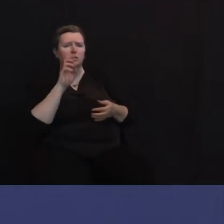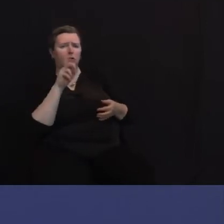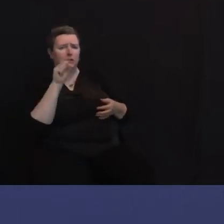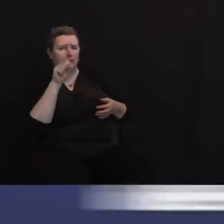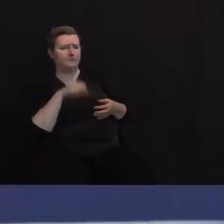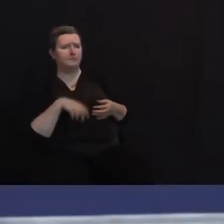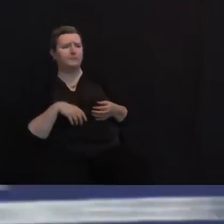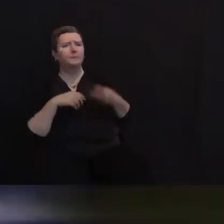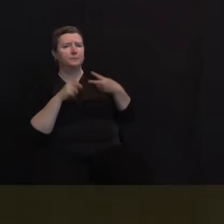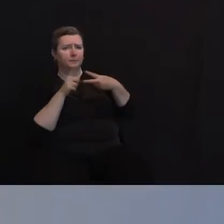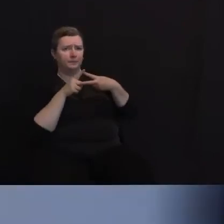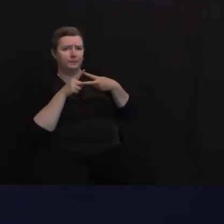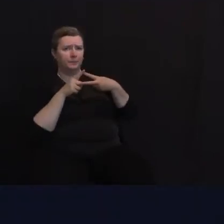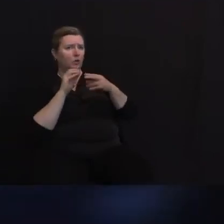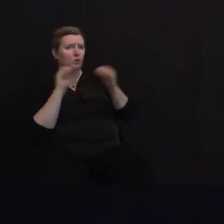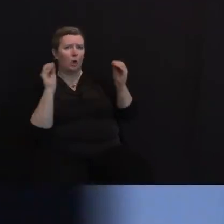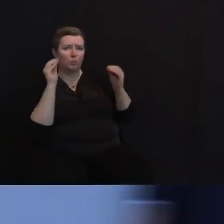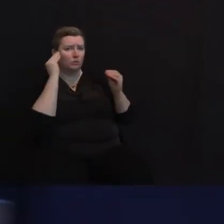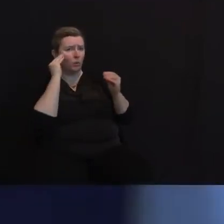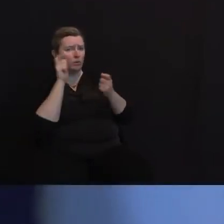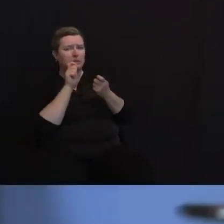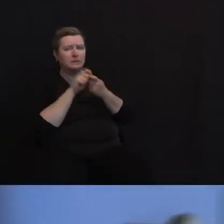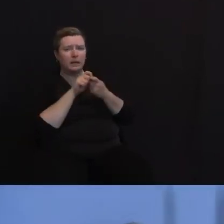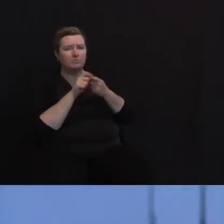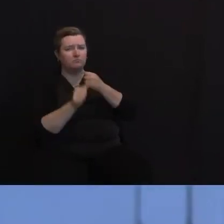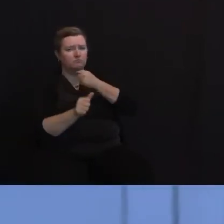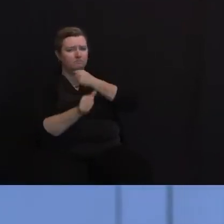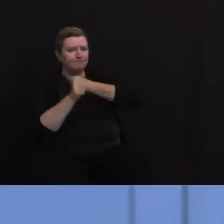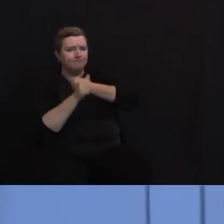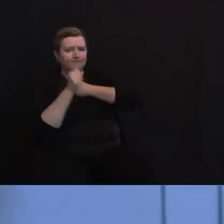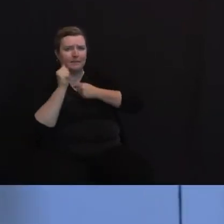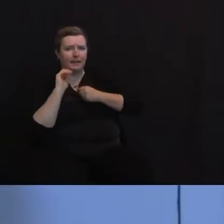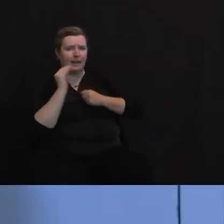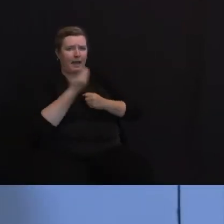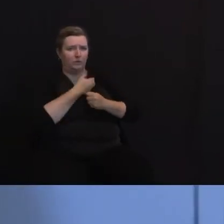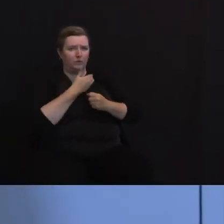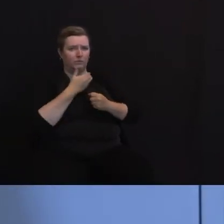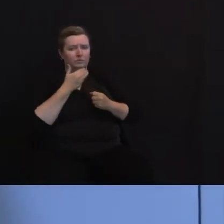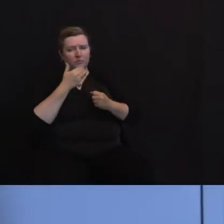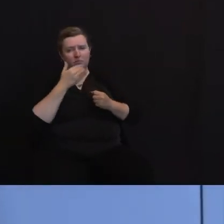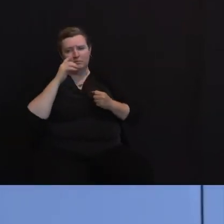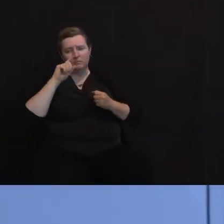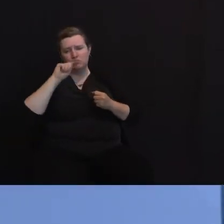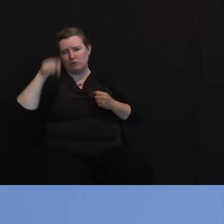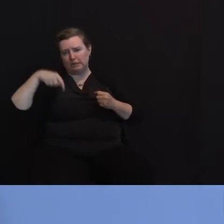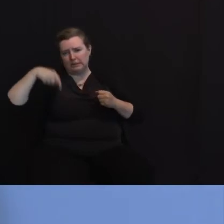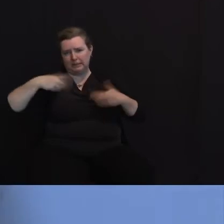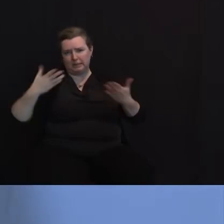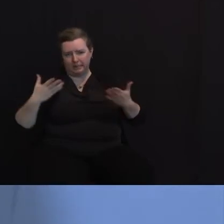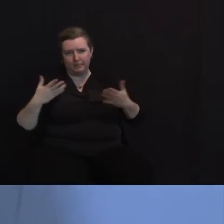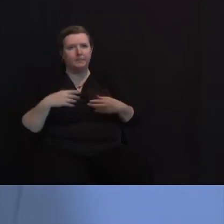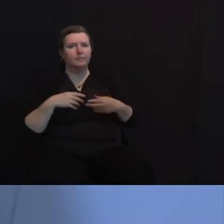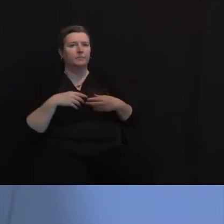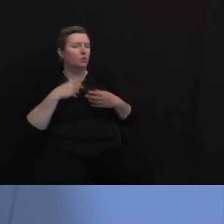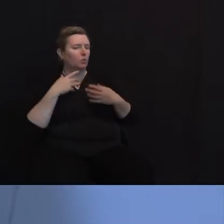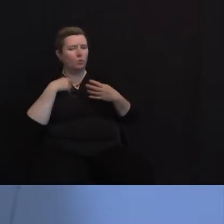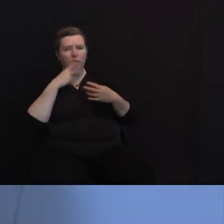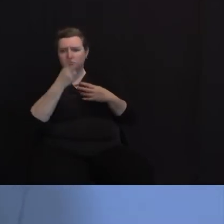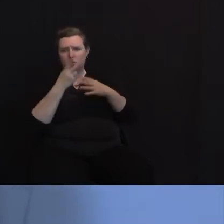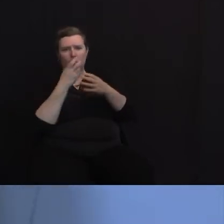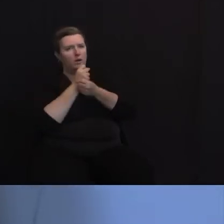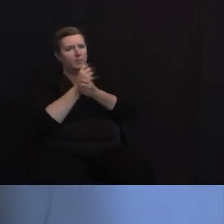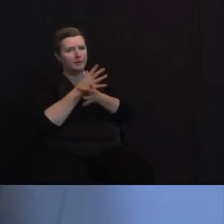is there is no known specific or credible threat to our state's capital, but we are preparing for the worst and making sure that no violence occurs. And the